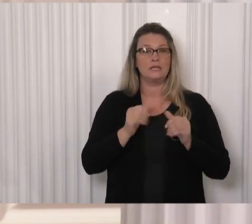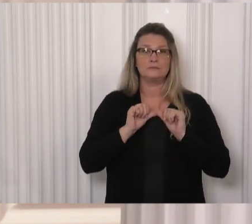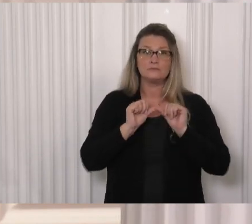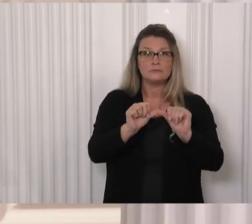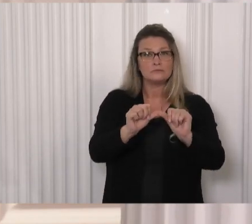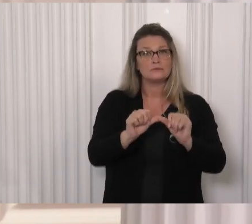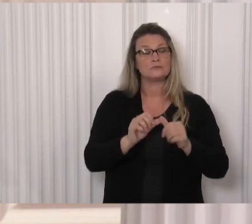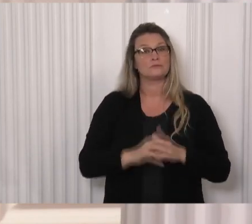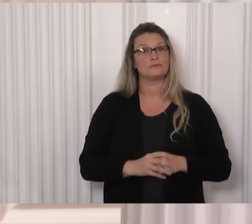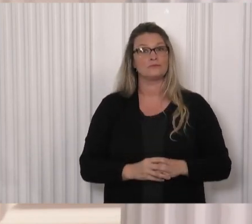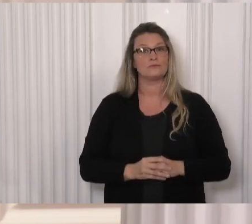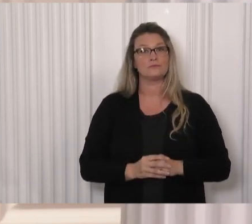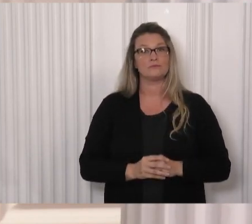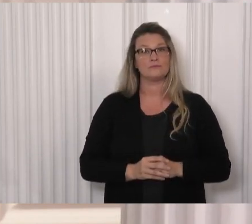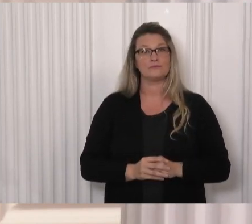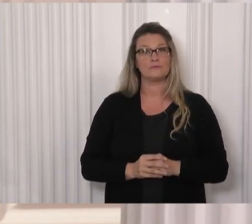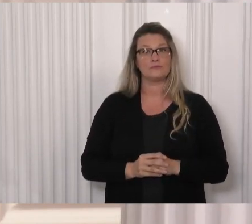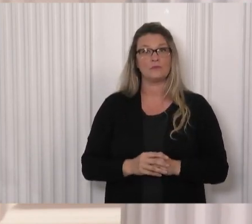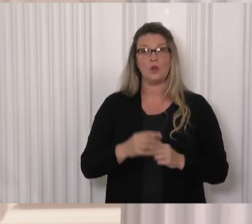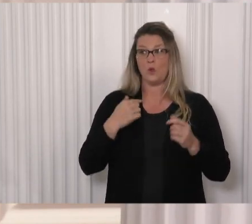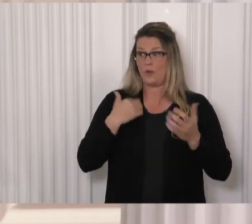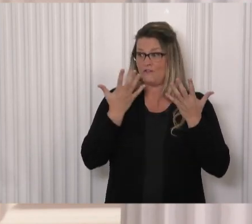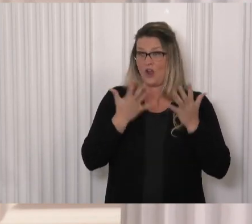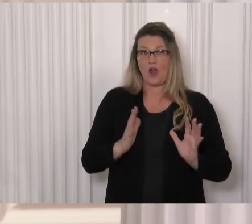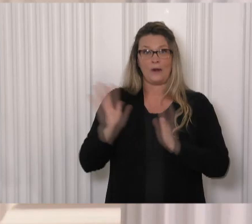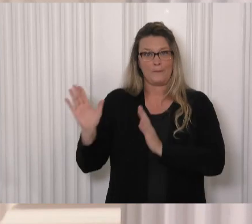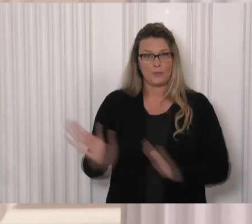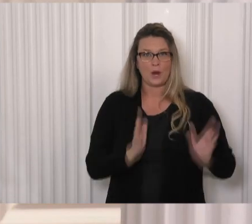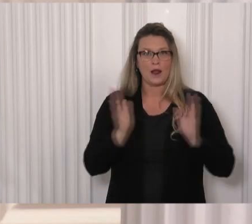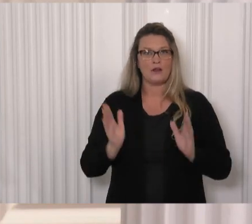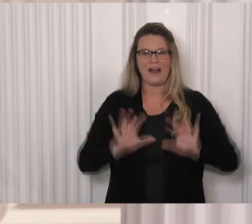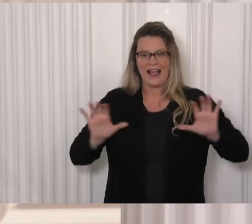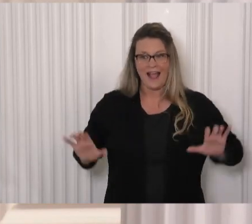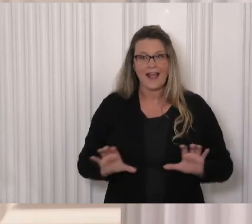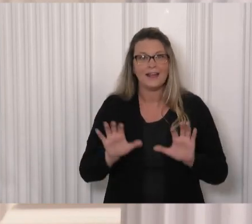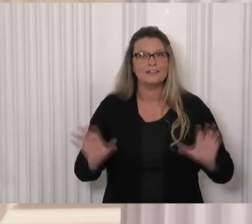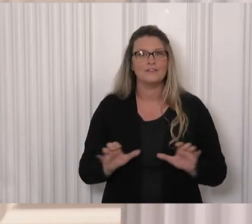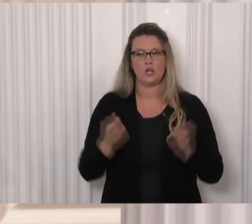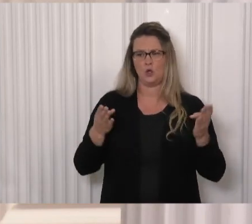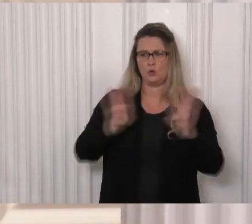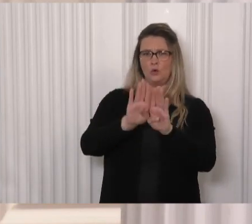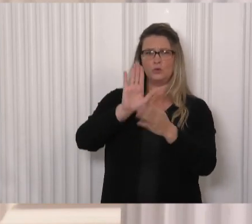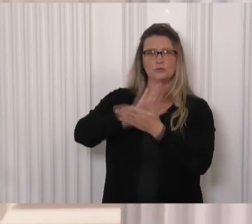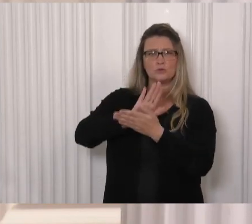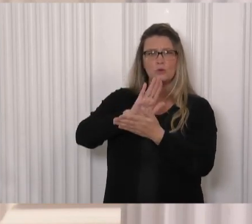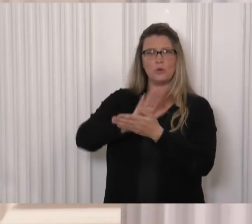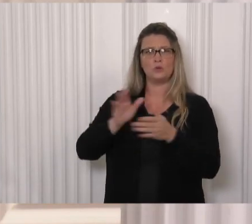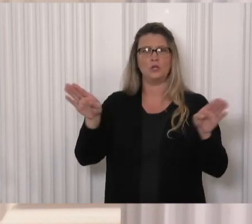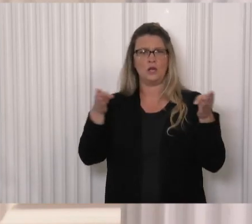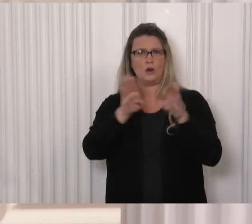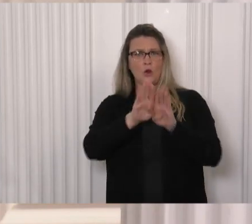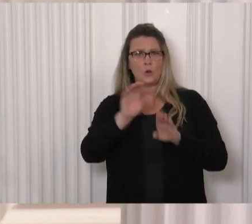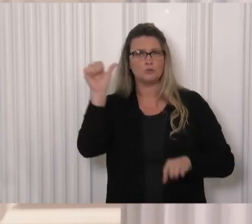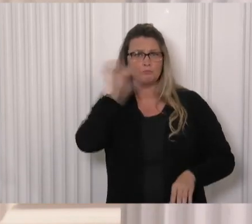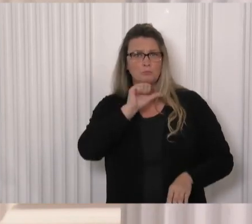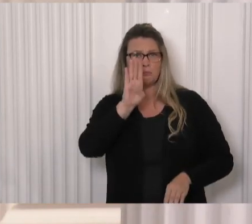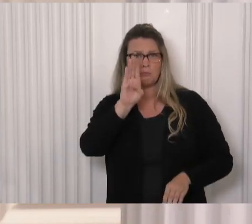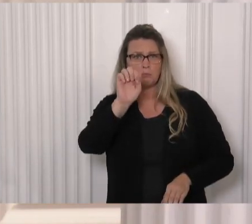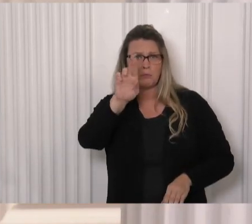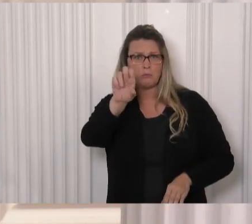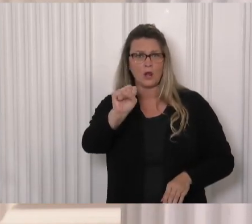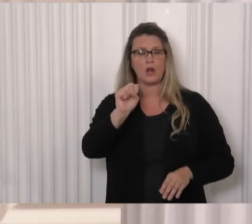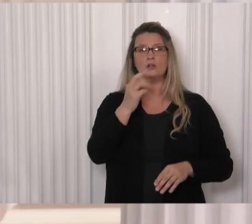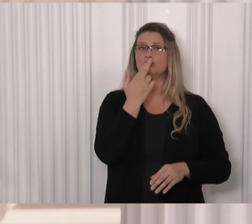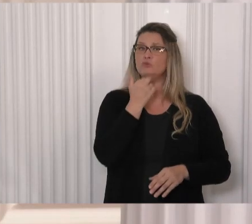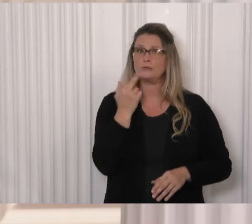things from preparedness to proactiveness to closing schools, to closing bars and closing restaurants